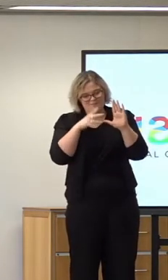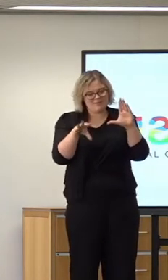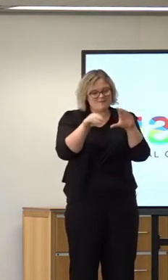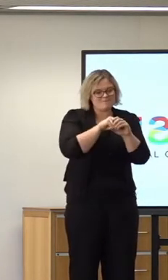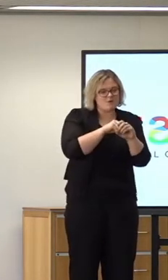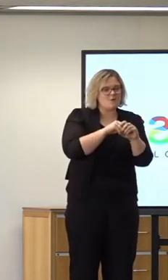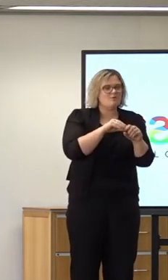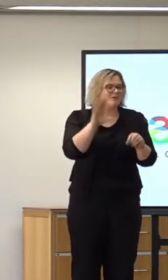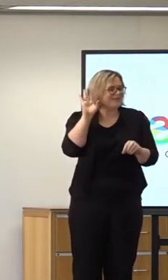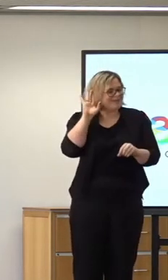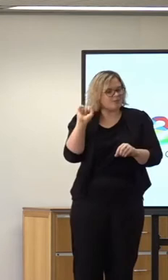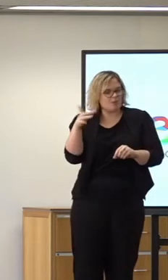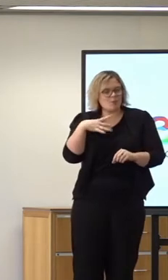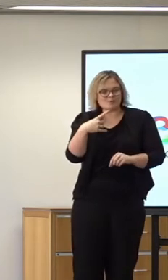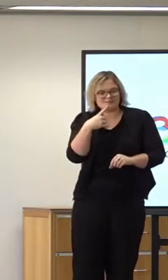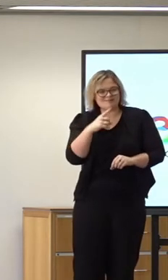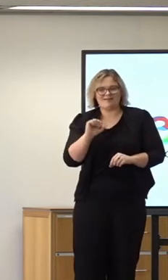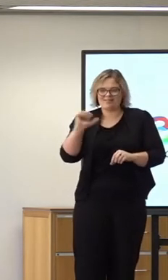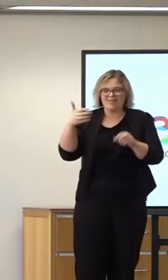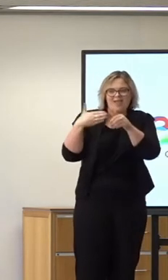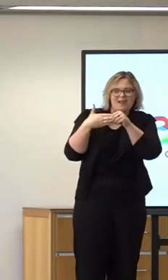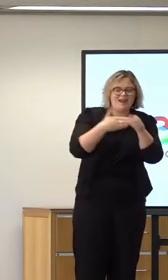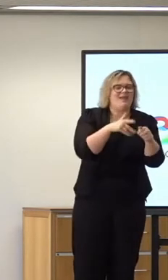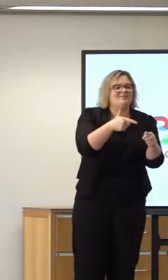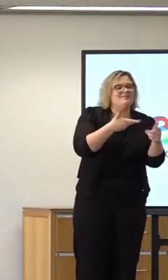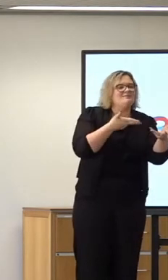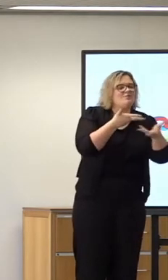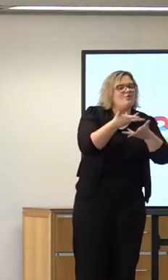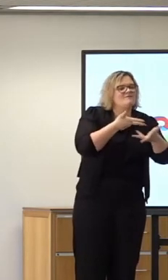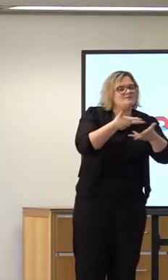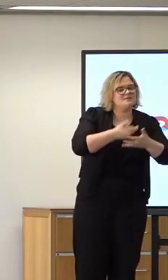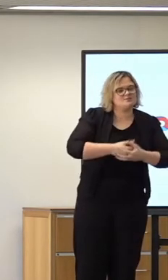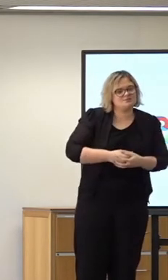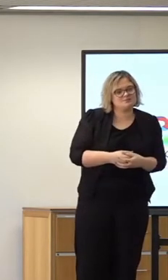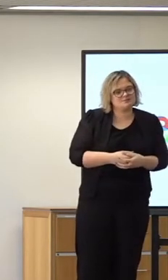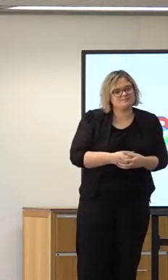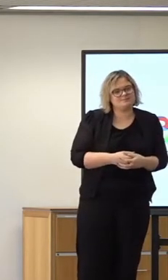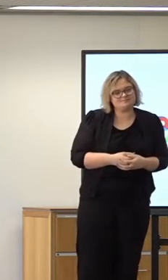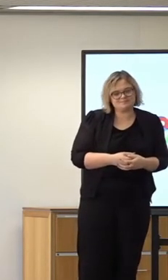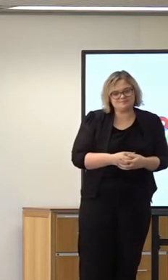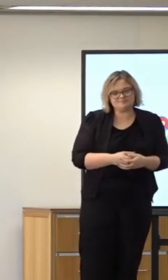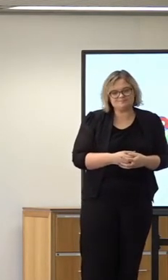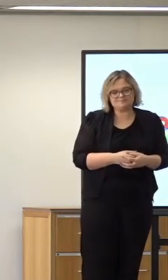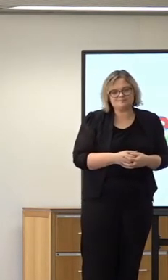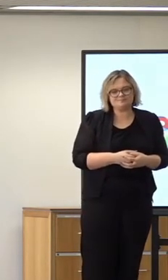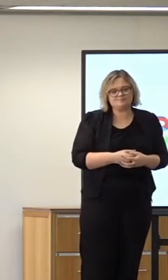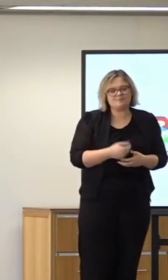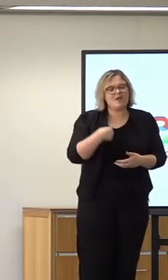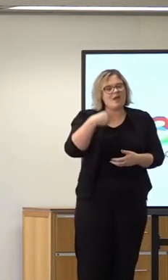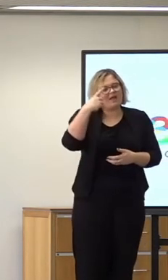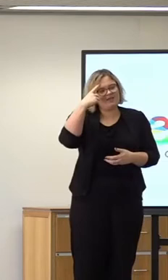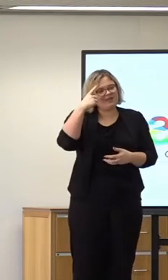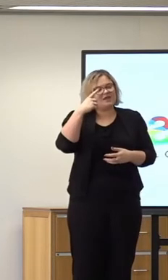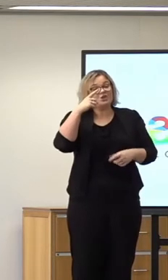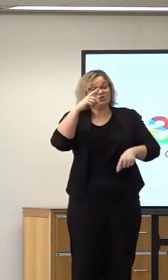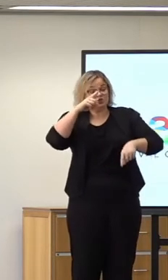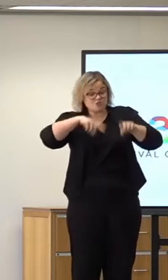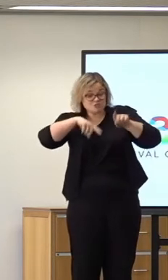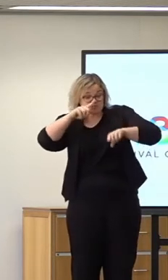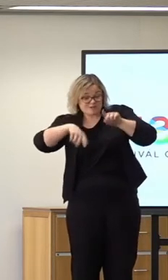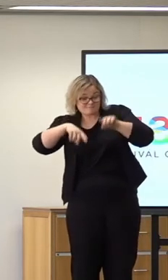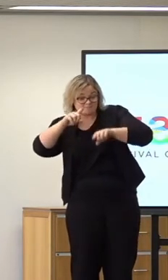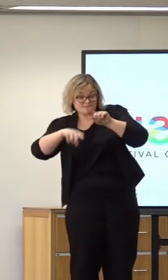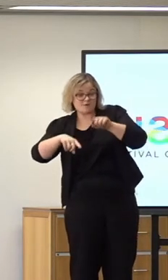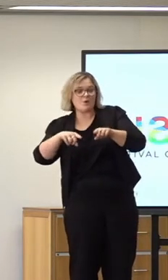be led by artists or arts practices, particularly ones that are I think more diverse practices that can actually move